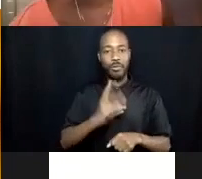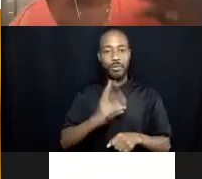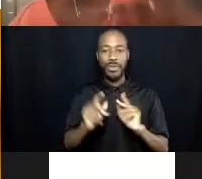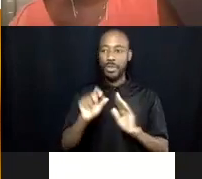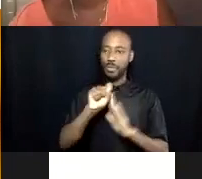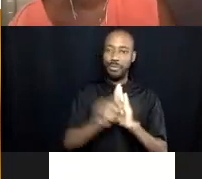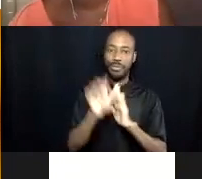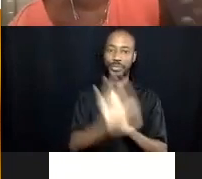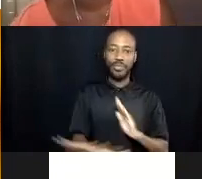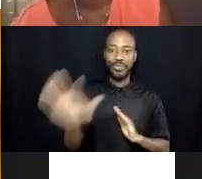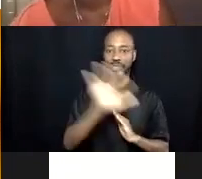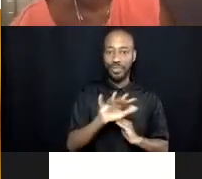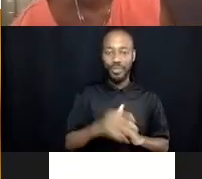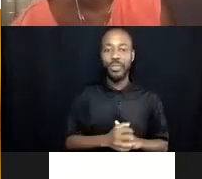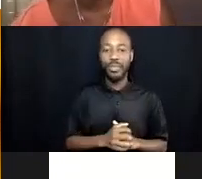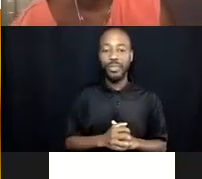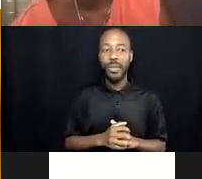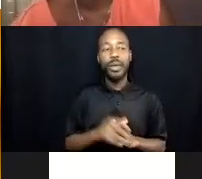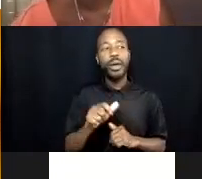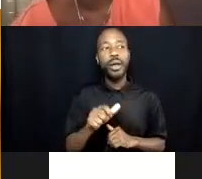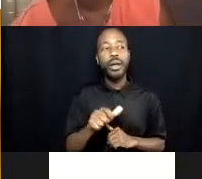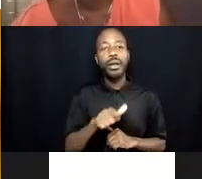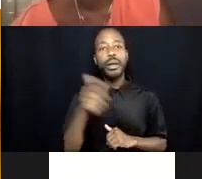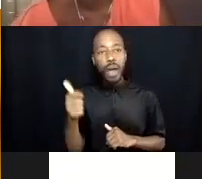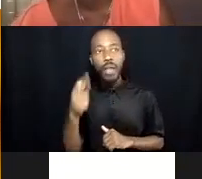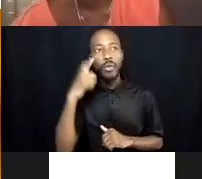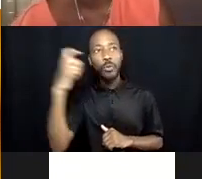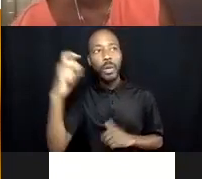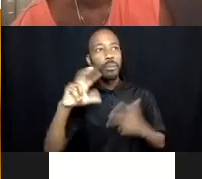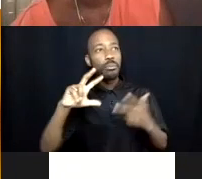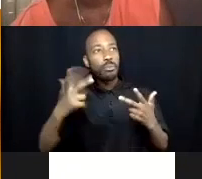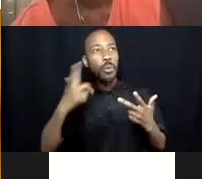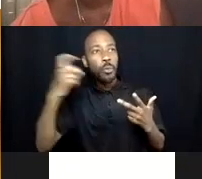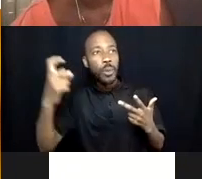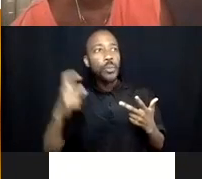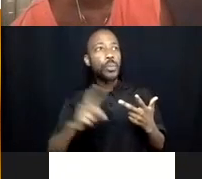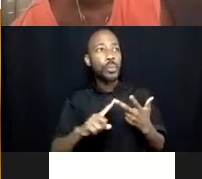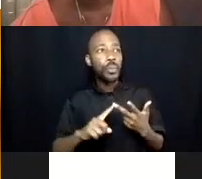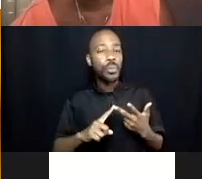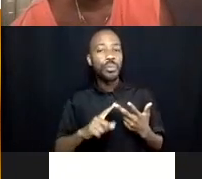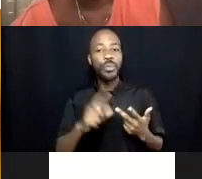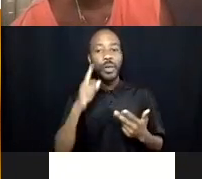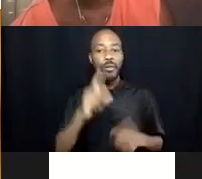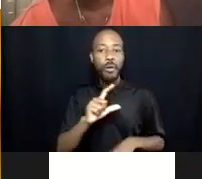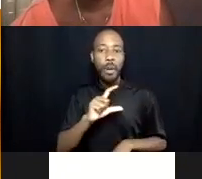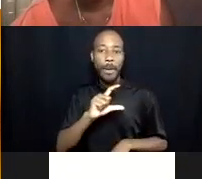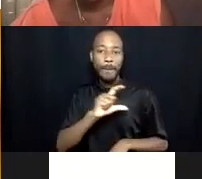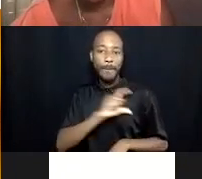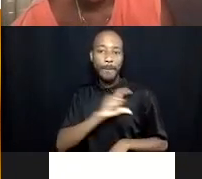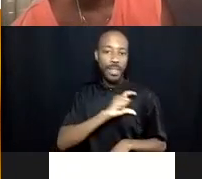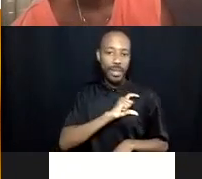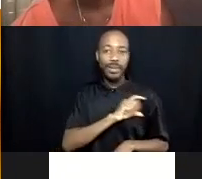Yeah, and another dream that I have is for police and prisons to be abolished in